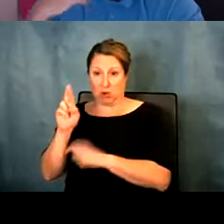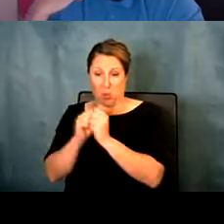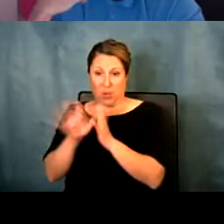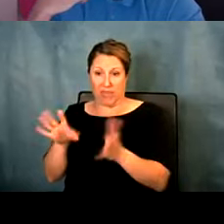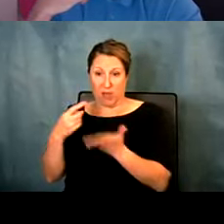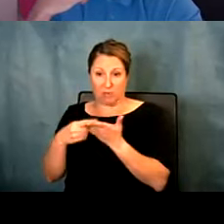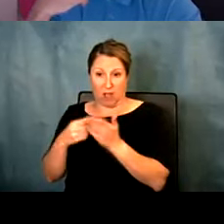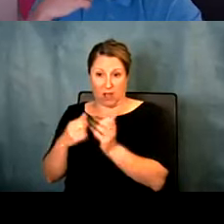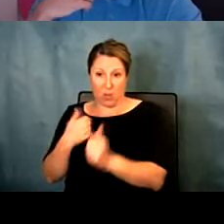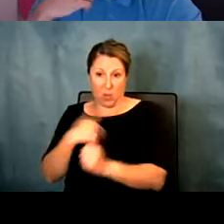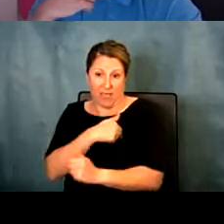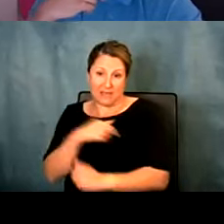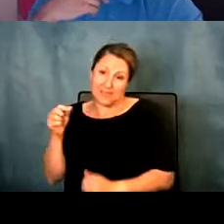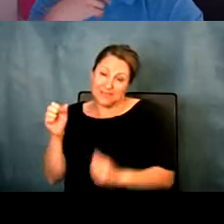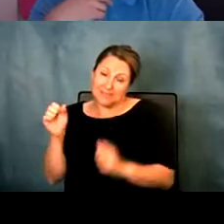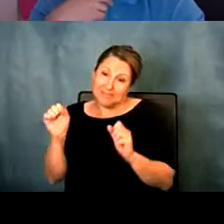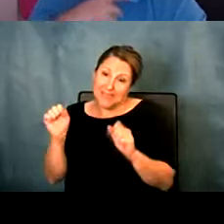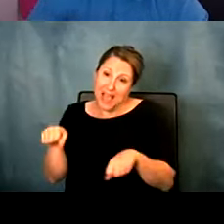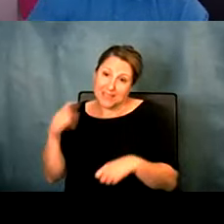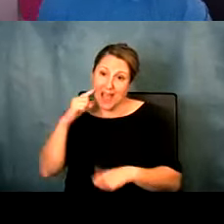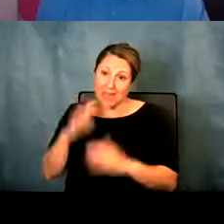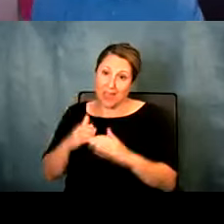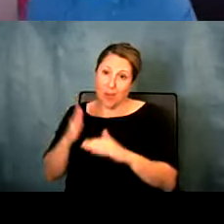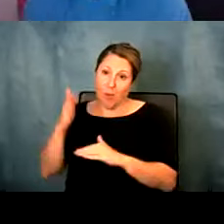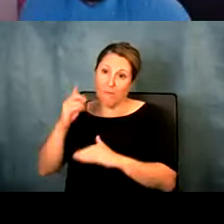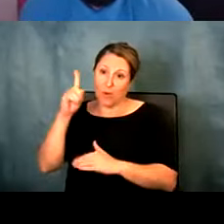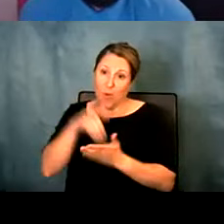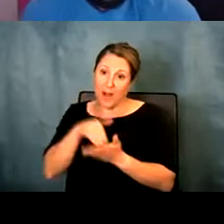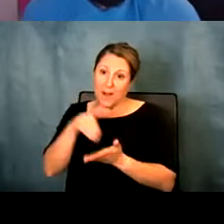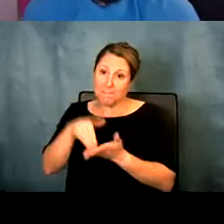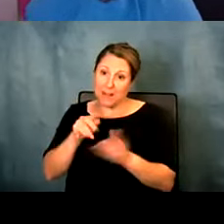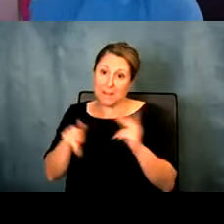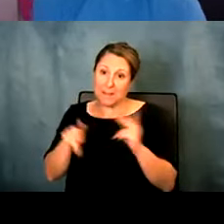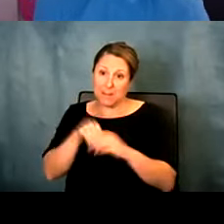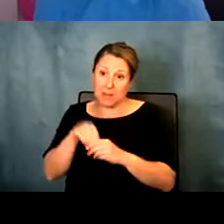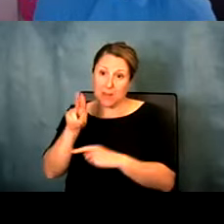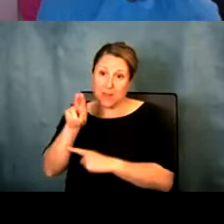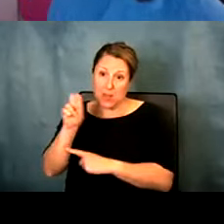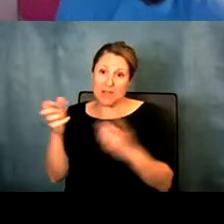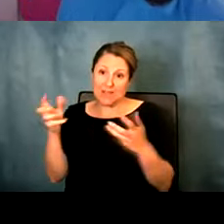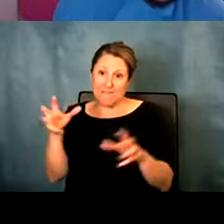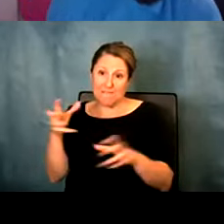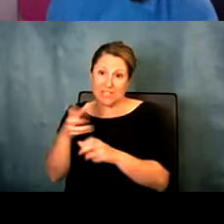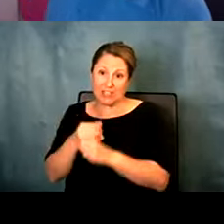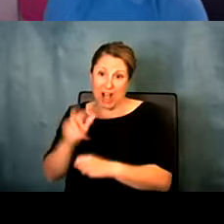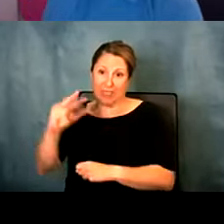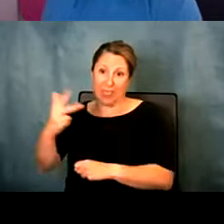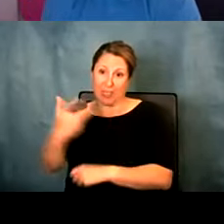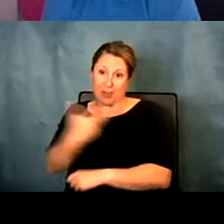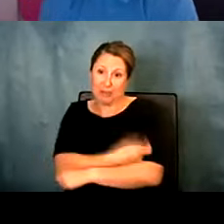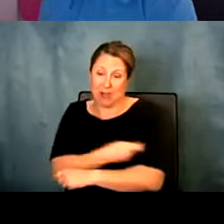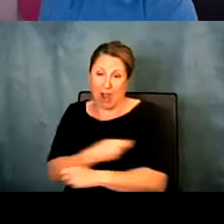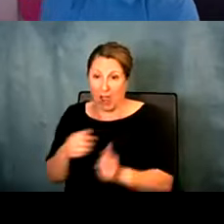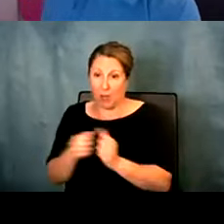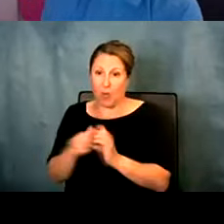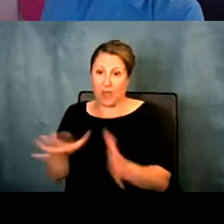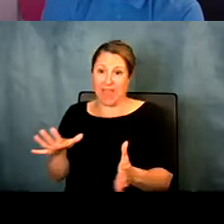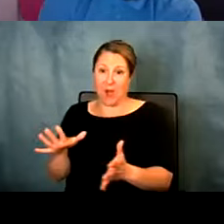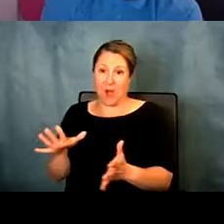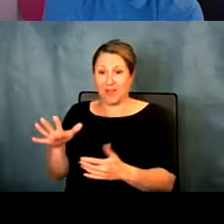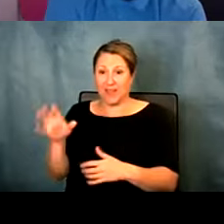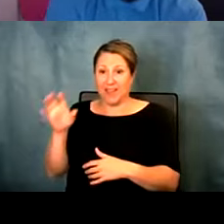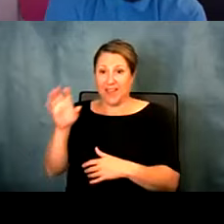us? Yes. And in fact, I think there's over 1 million people in the US who have gotten an additional shot that has not been authorized by the FDA